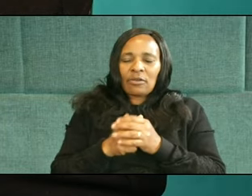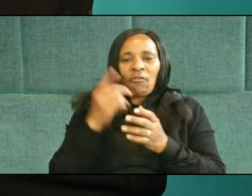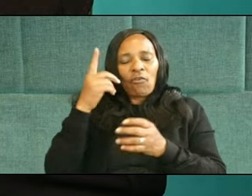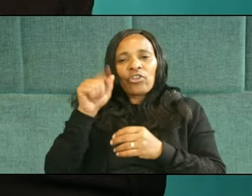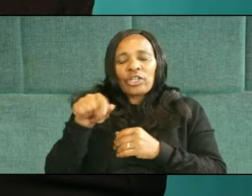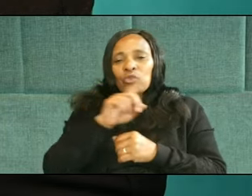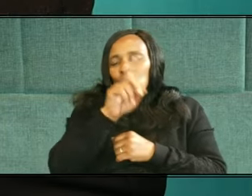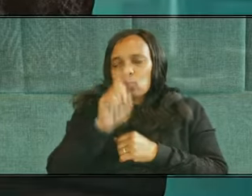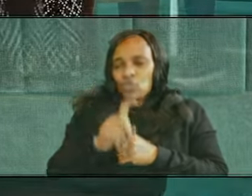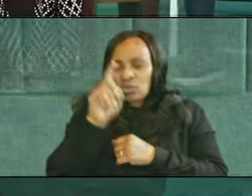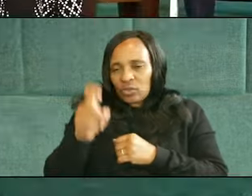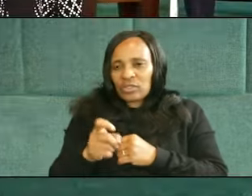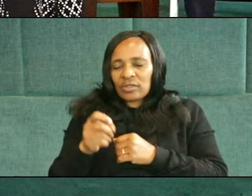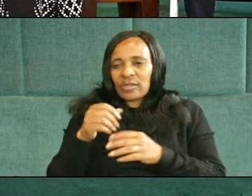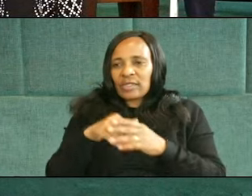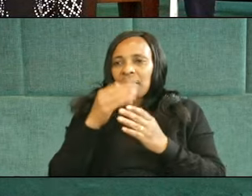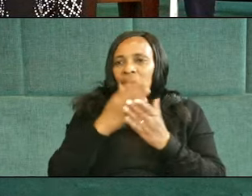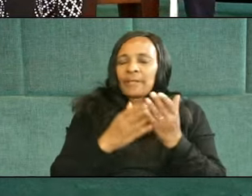part.